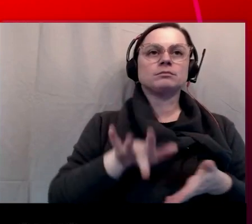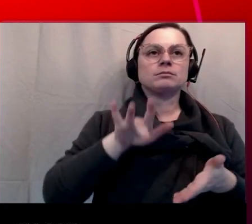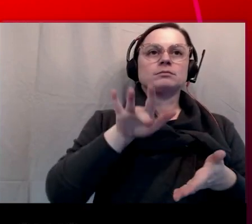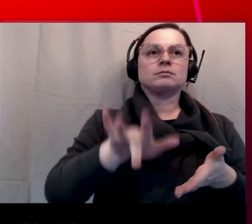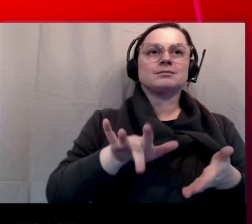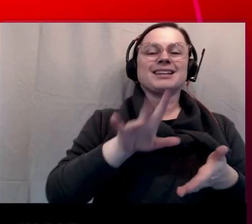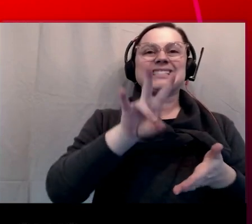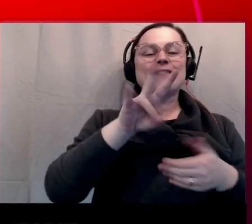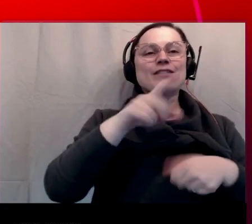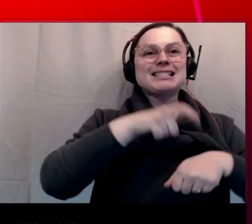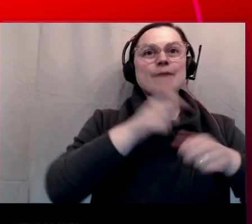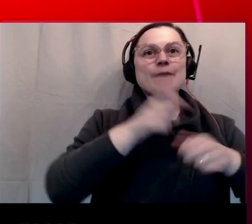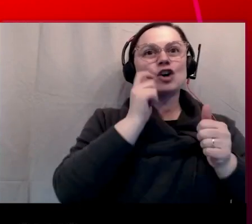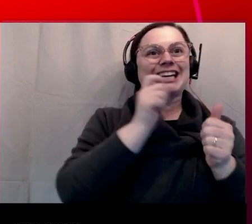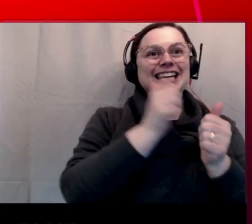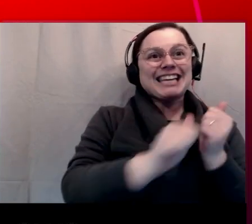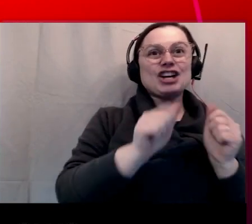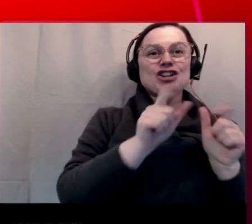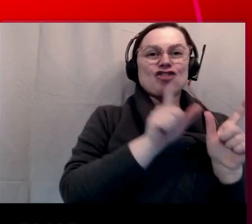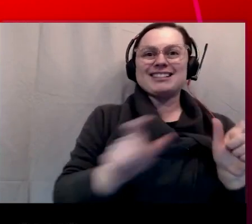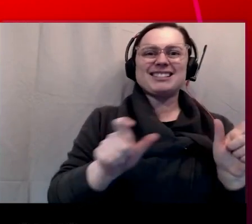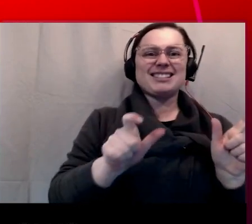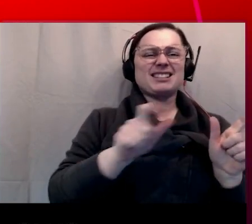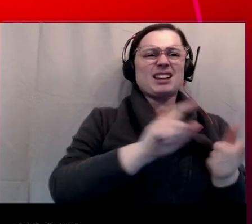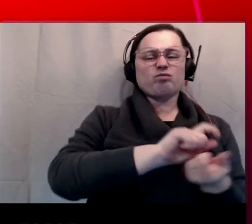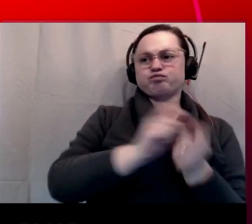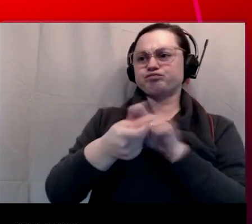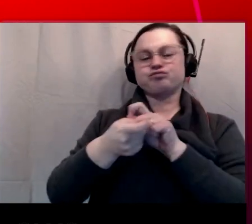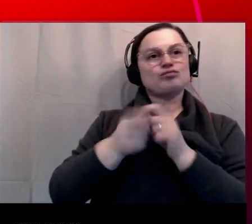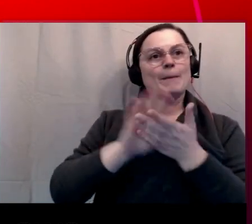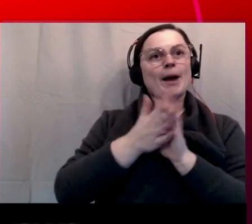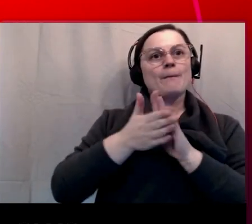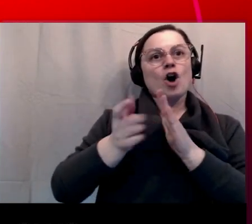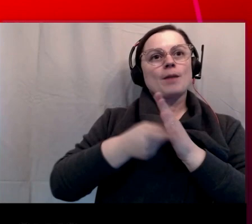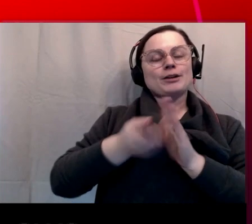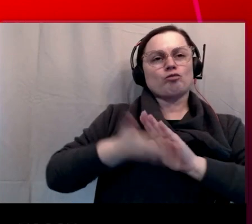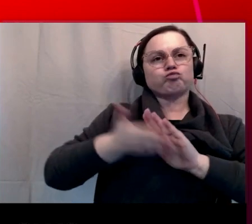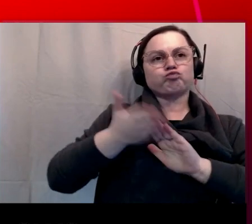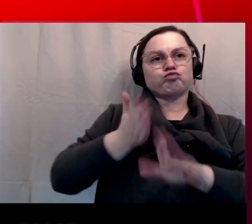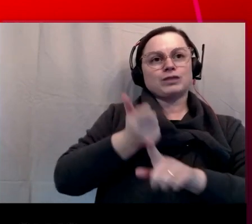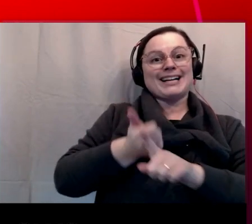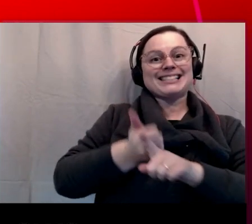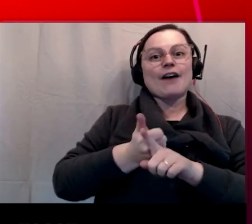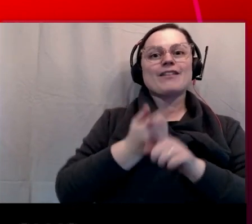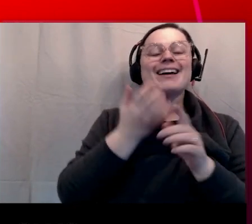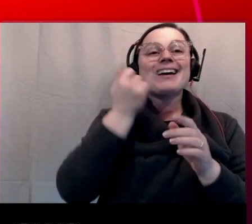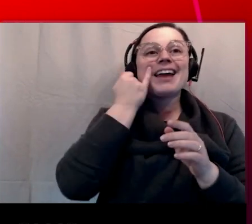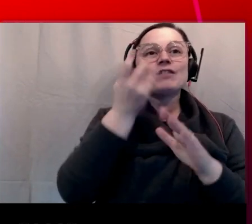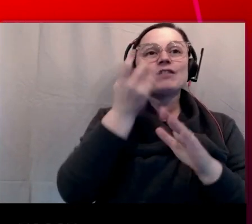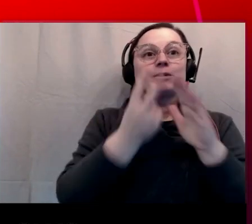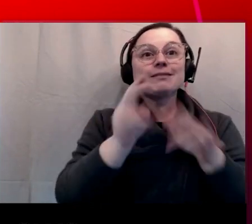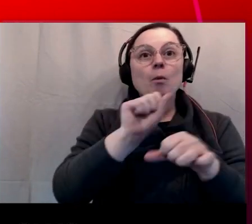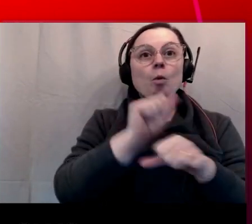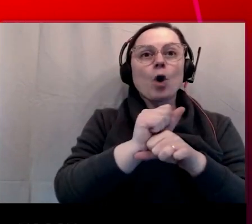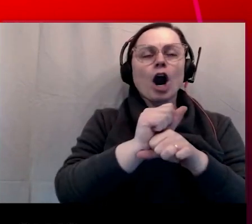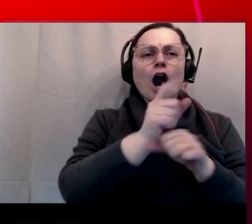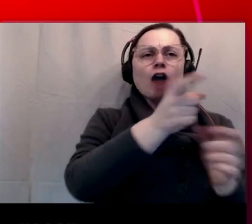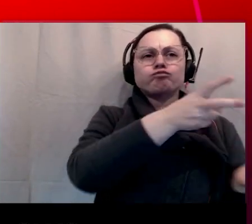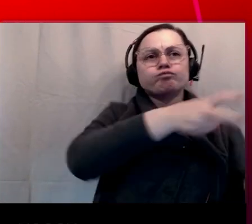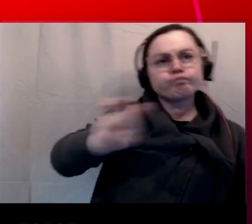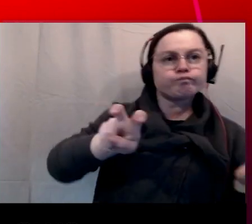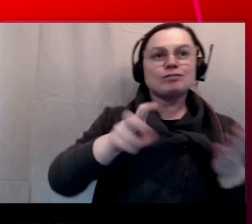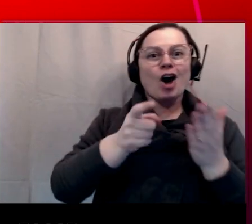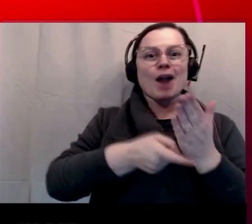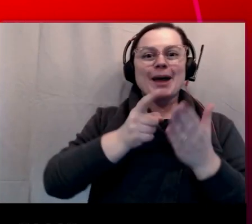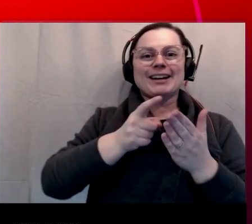doing this. You need a simple automation that just runs consistently every single time in a predictable manner and gets you those savings right away. Yeah, that's always been